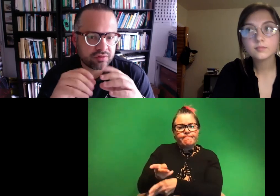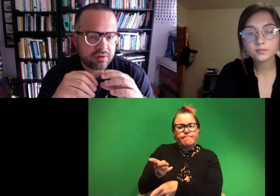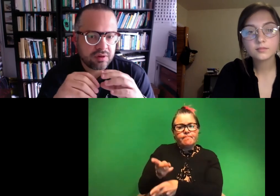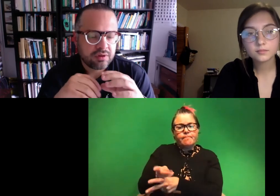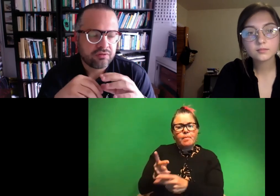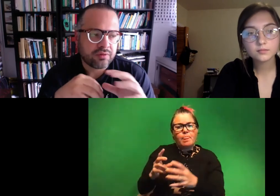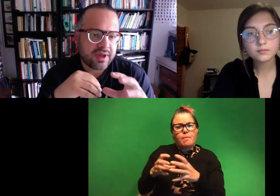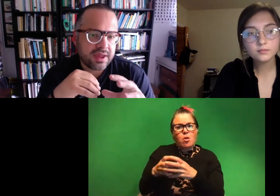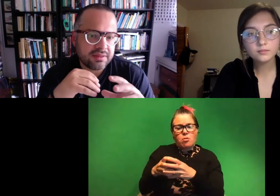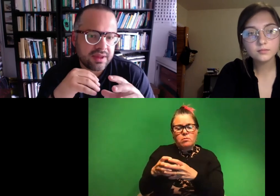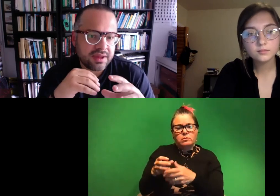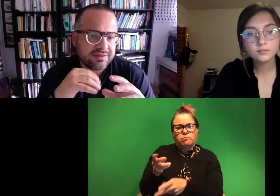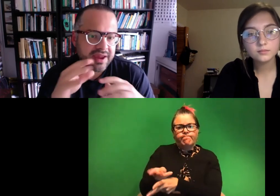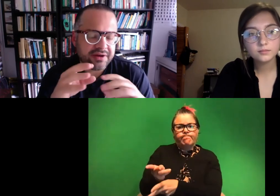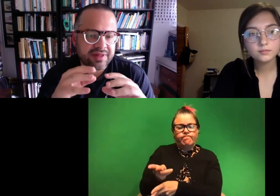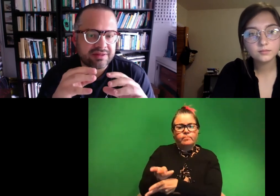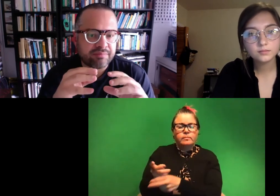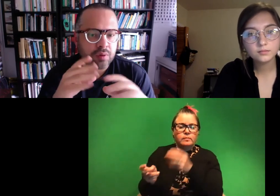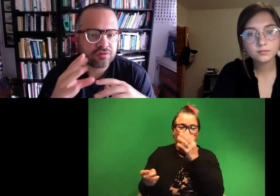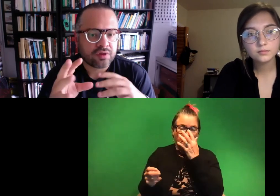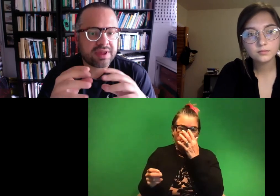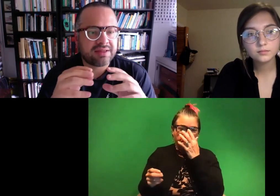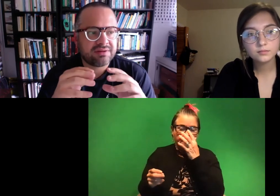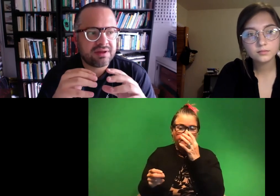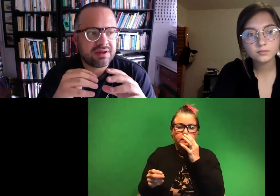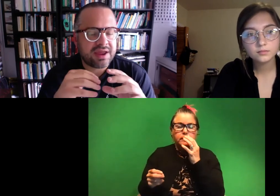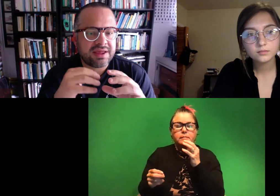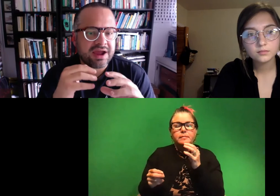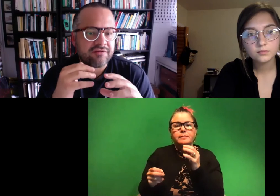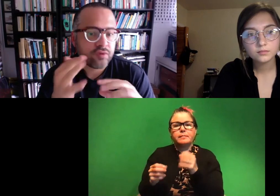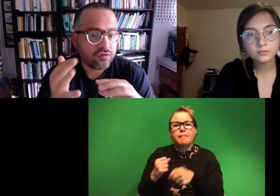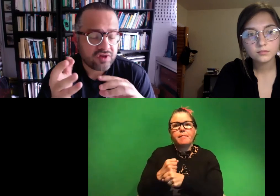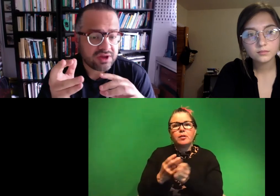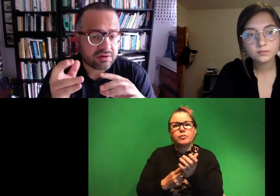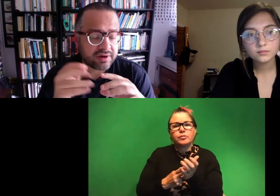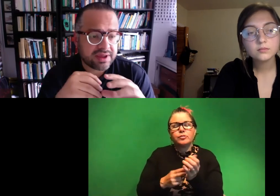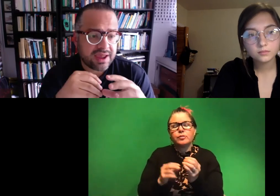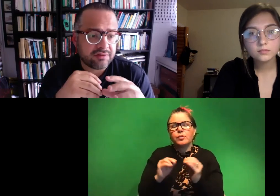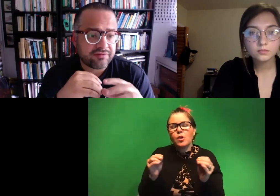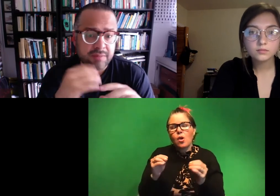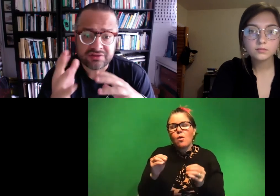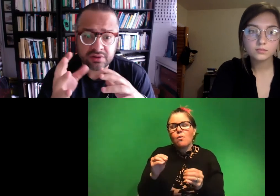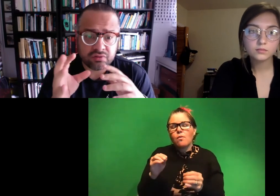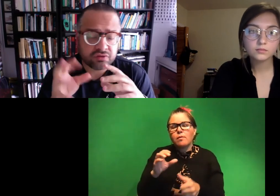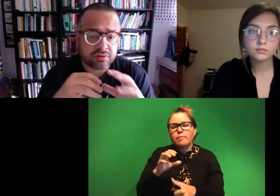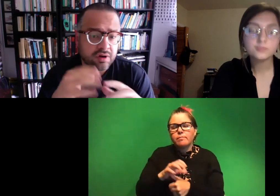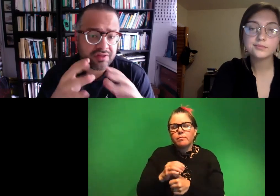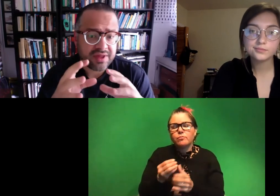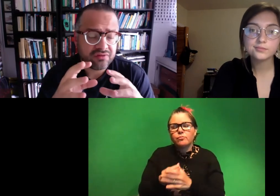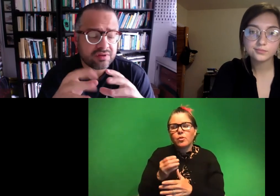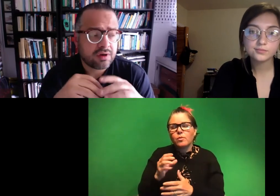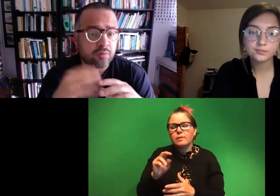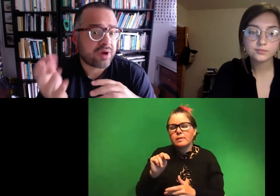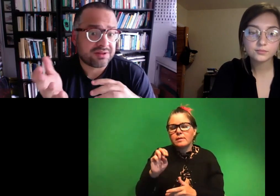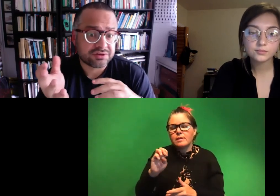bowls. So they take care that the bowls don't get any kind of fungi or any kind of nematodes or other